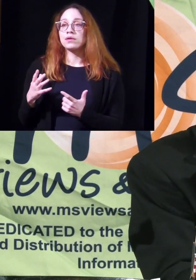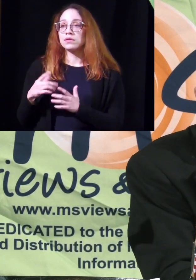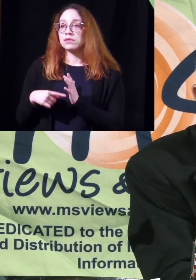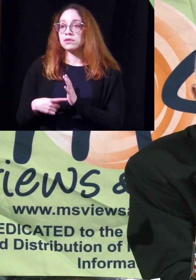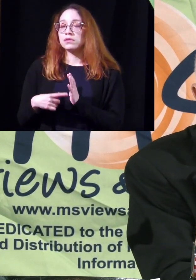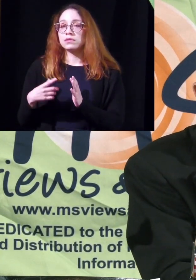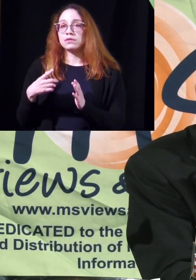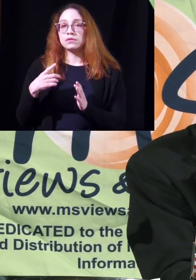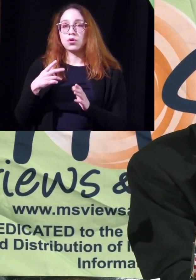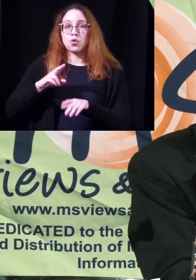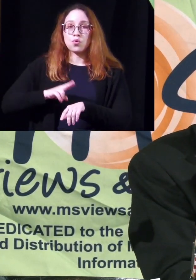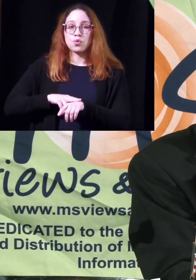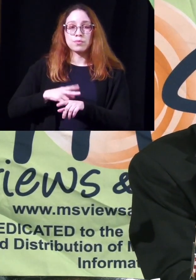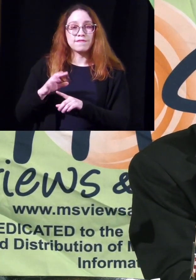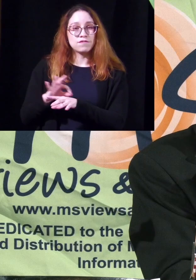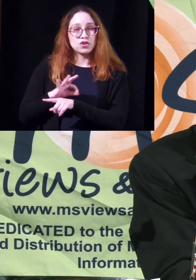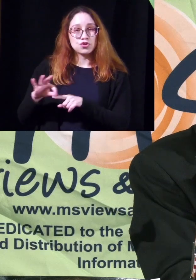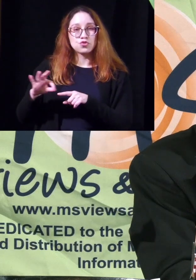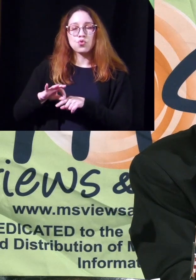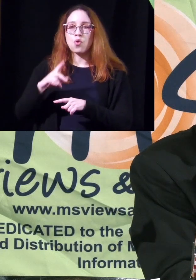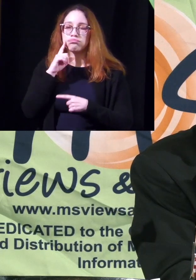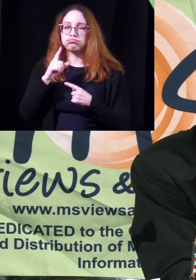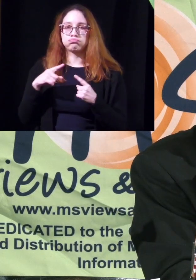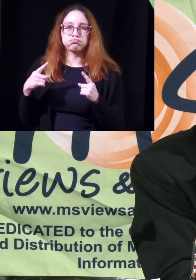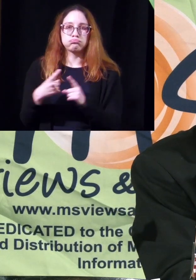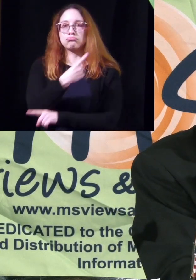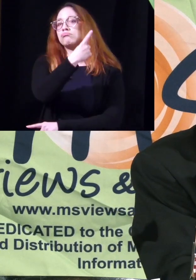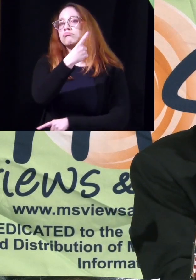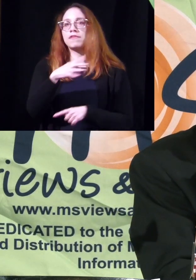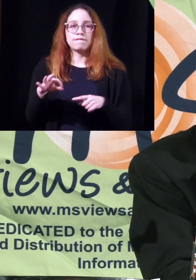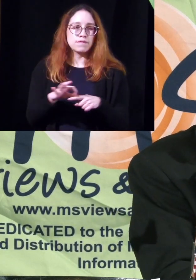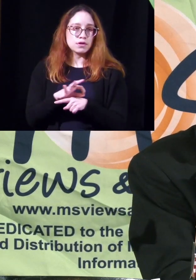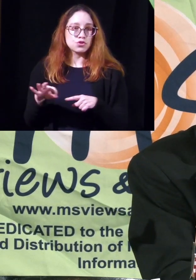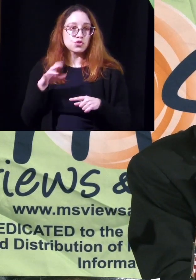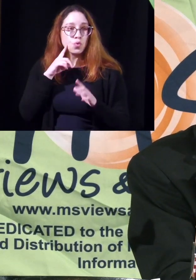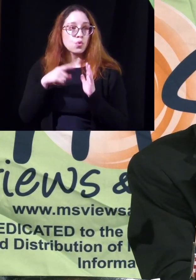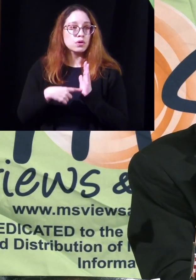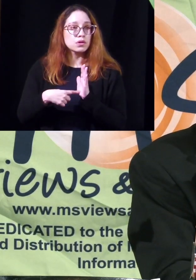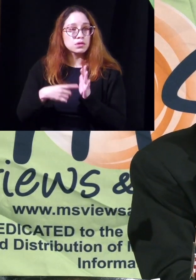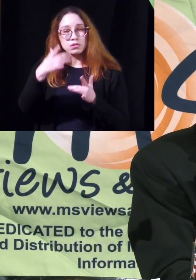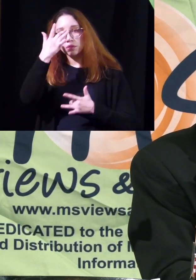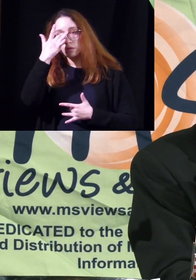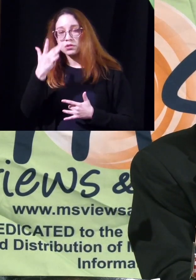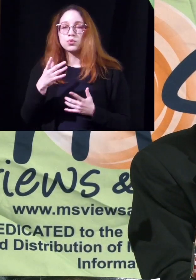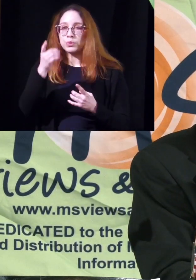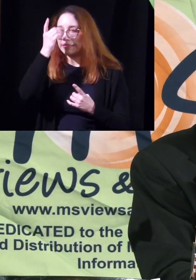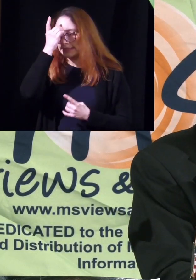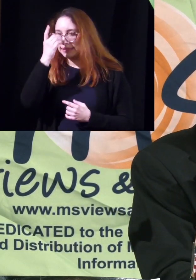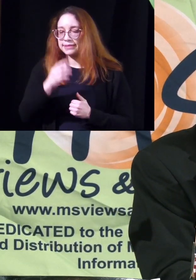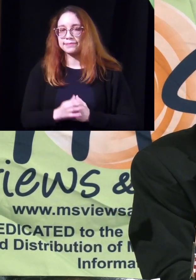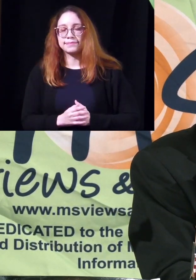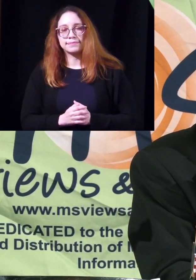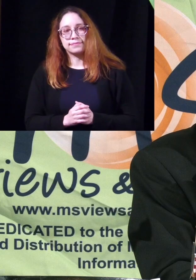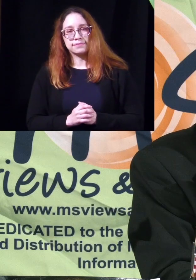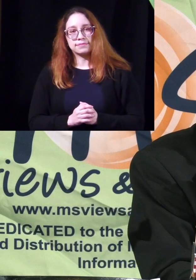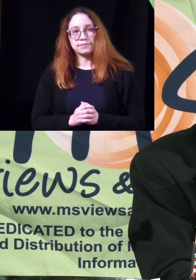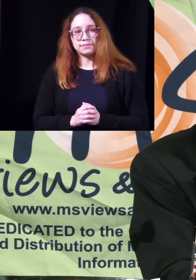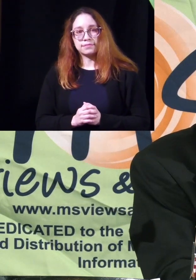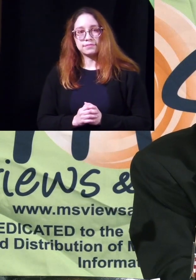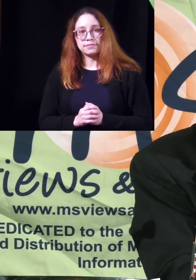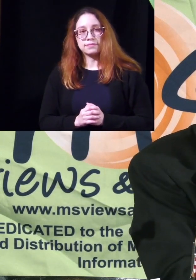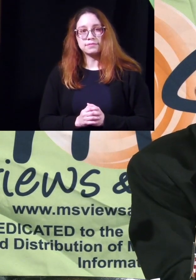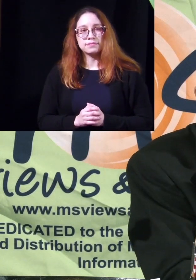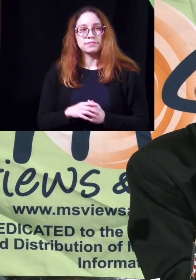of a normal process, normal function, or an abnormal process, or a sign of a condition or of a disease. And here is